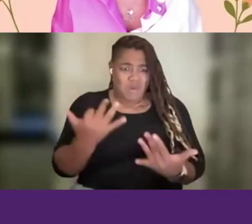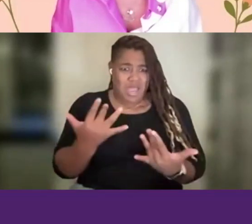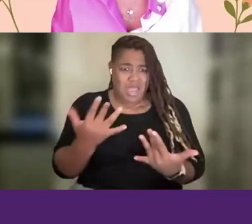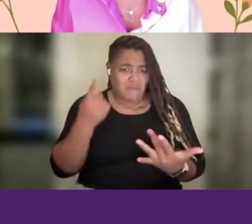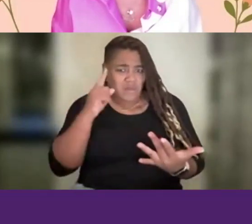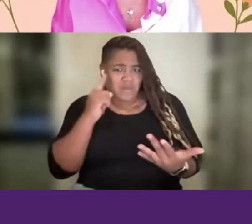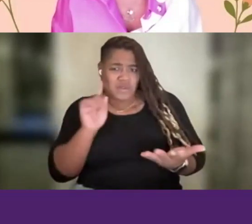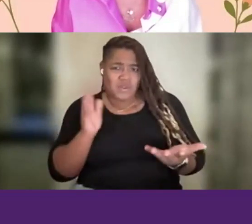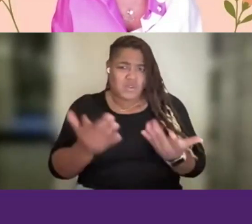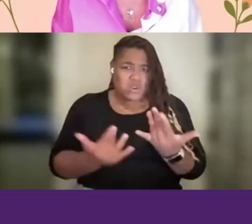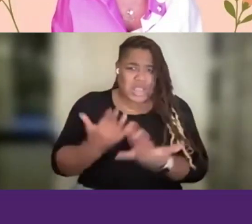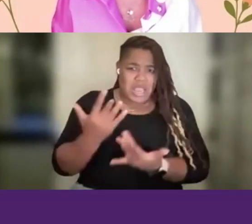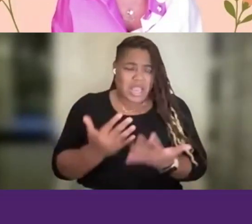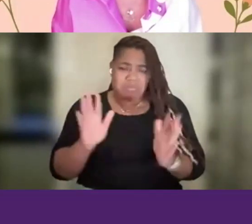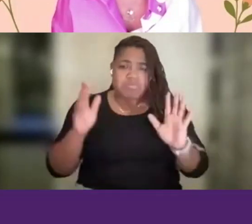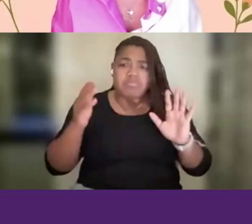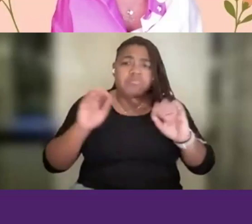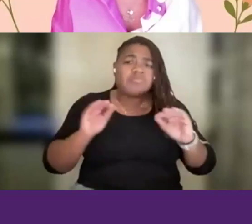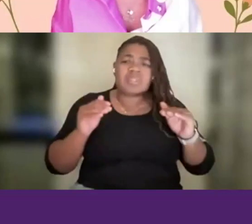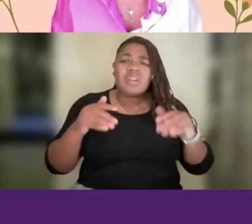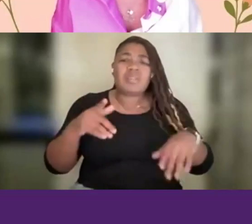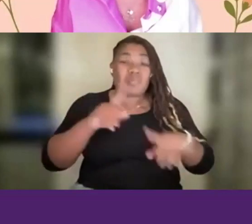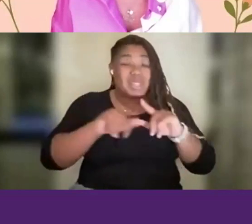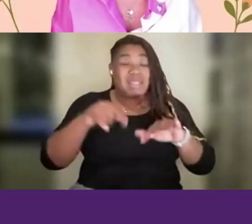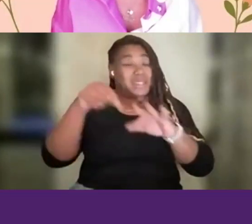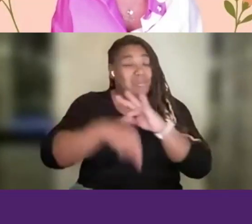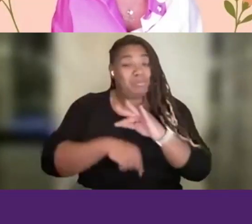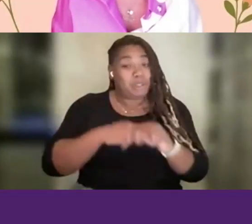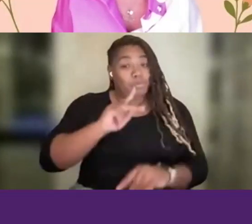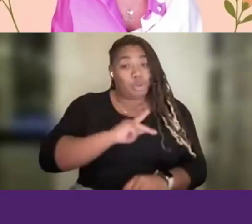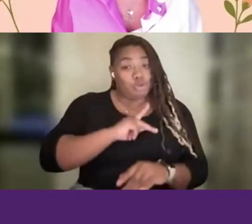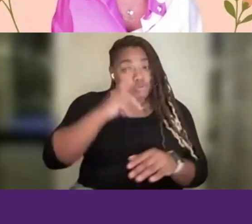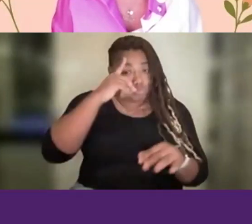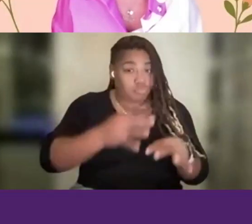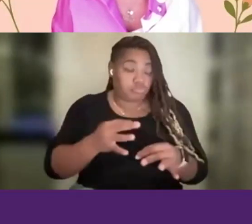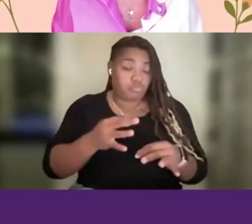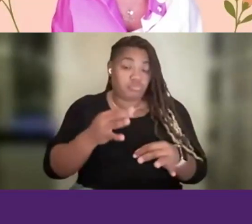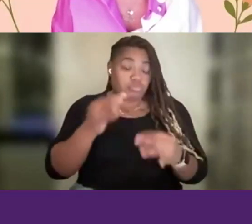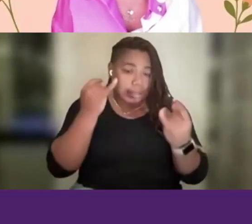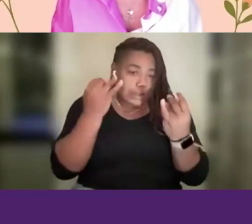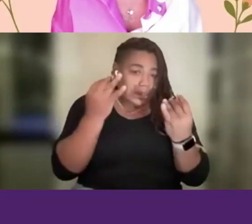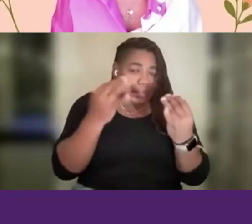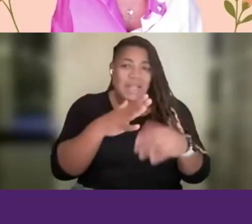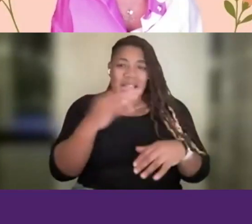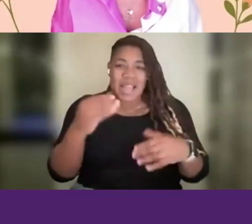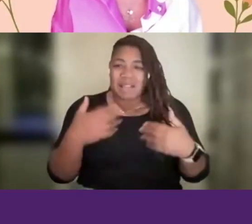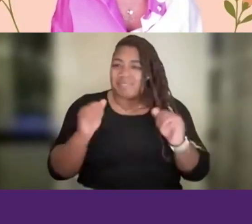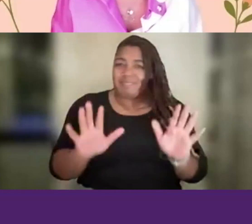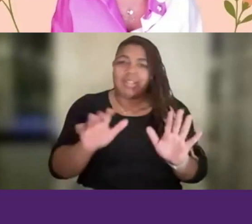for? But I would say that that's a deeply personal choice, and certainly prophylactic surgery is not the